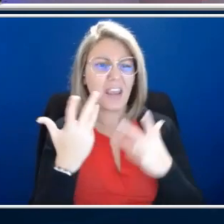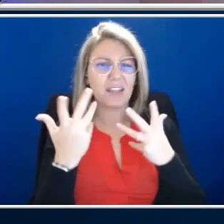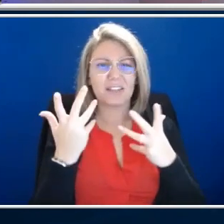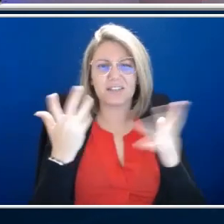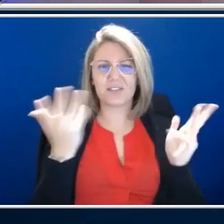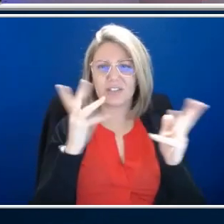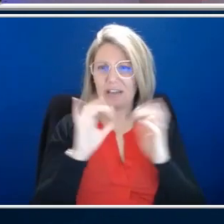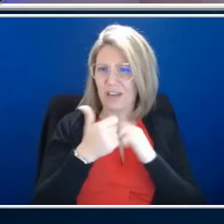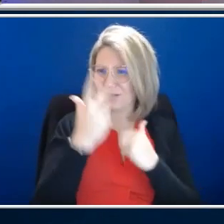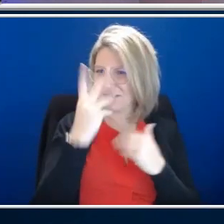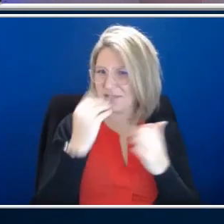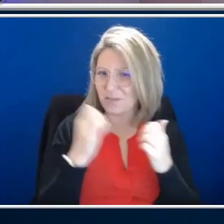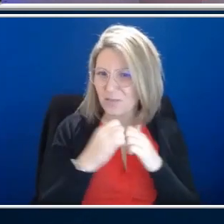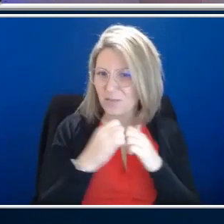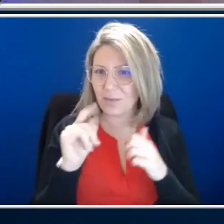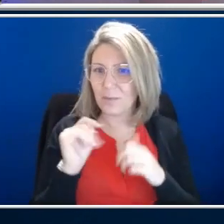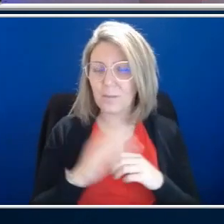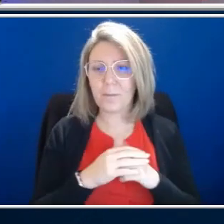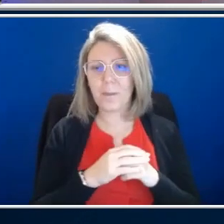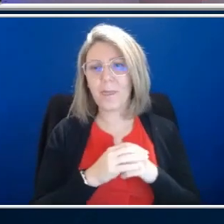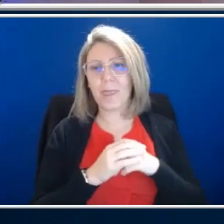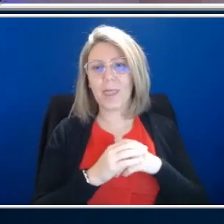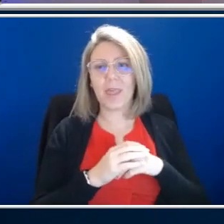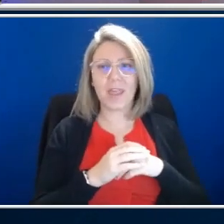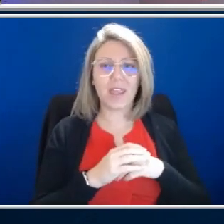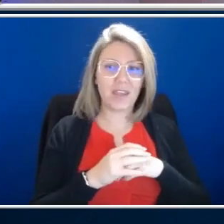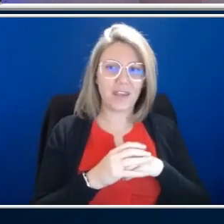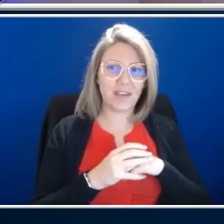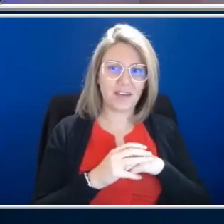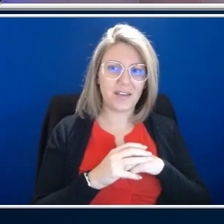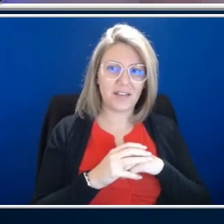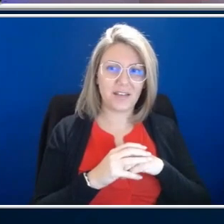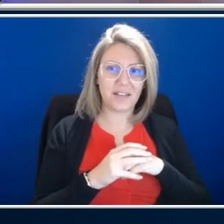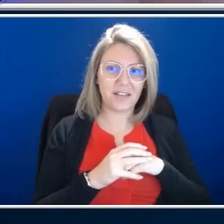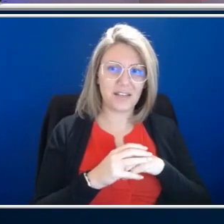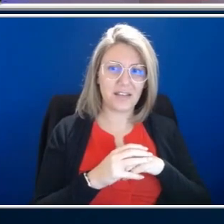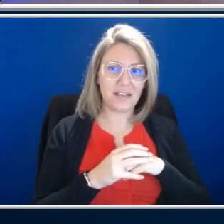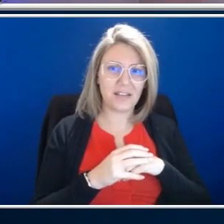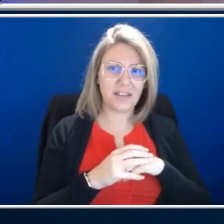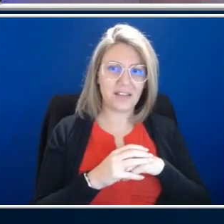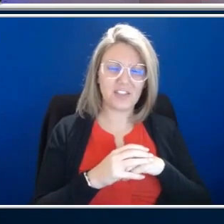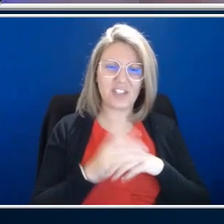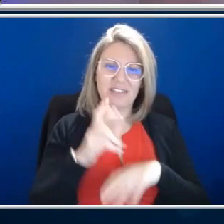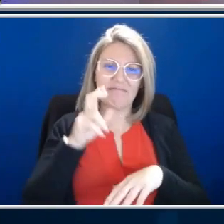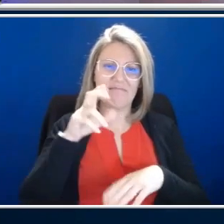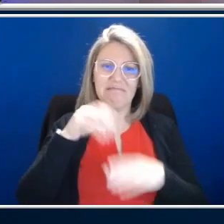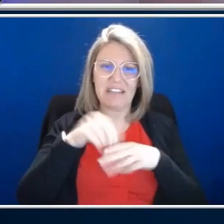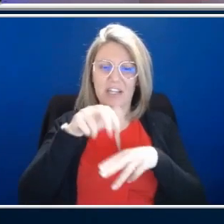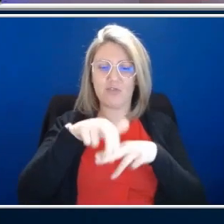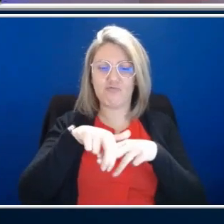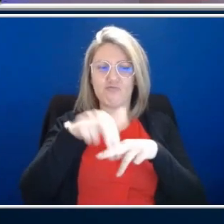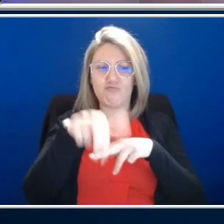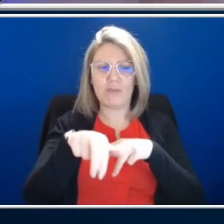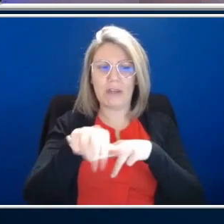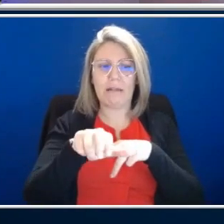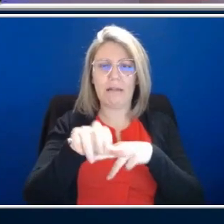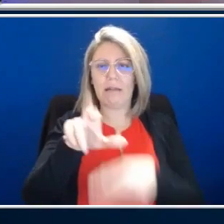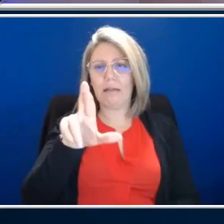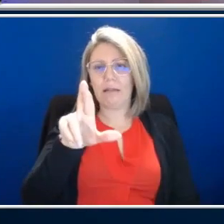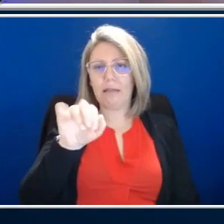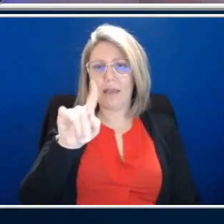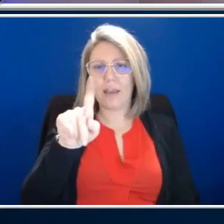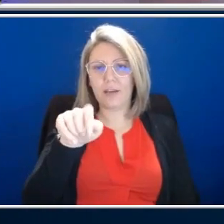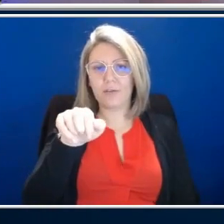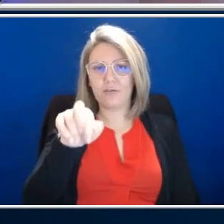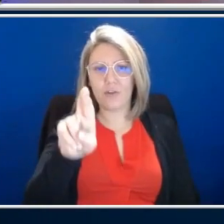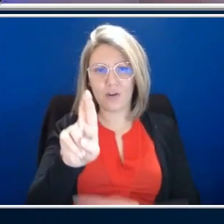on? Among other things. Yeah, sitting up in a recliner is how I slept. What did your little girls